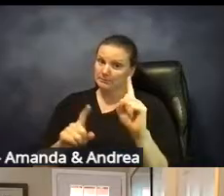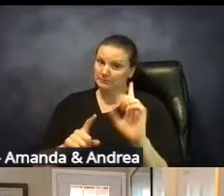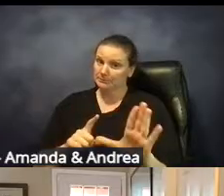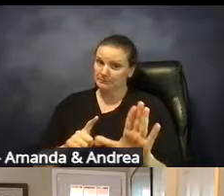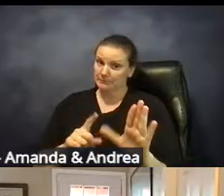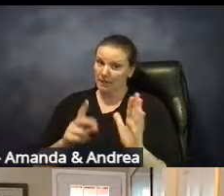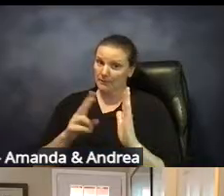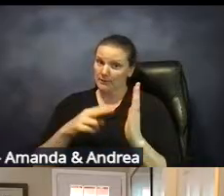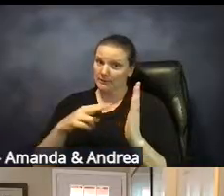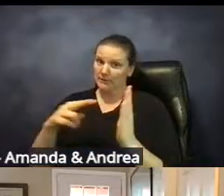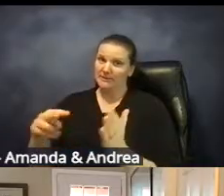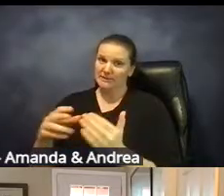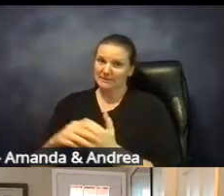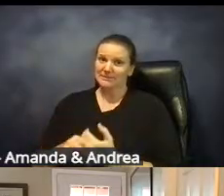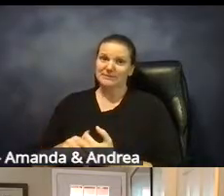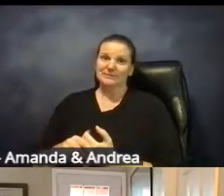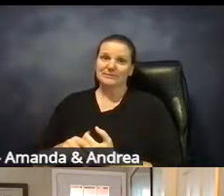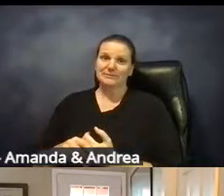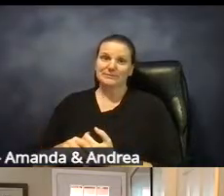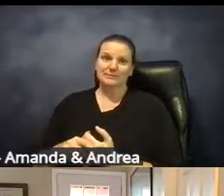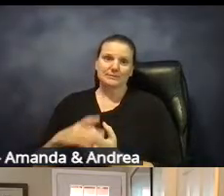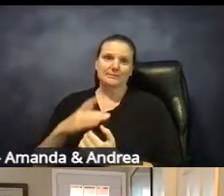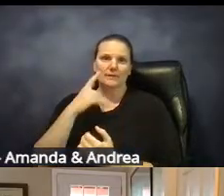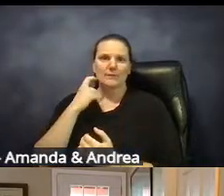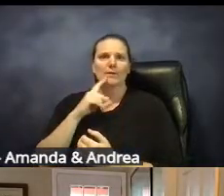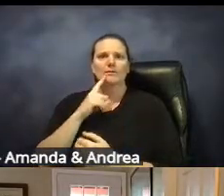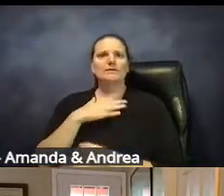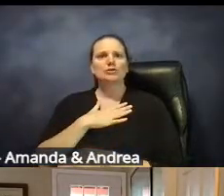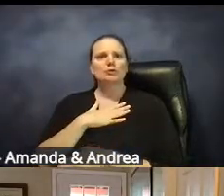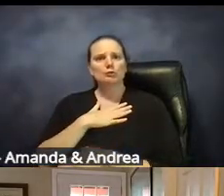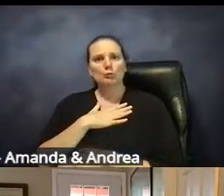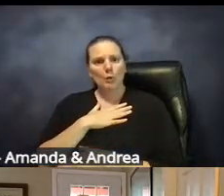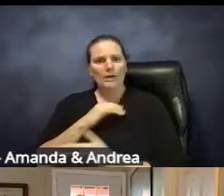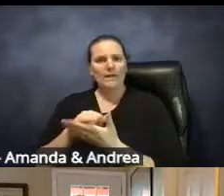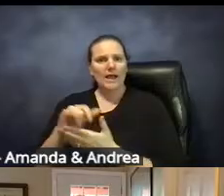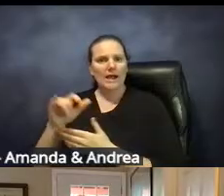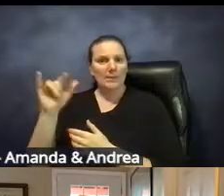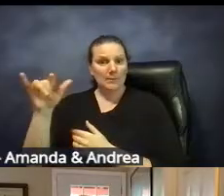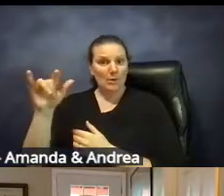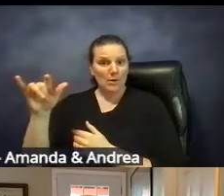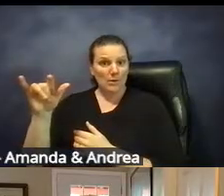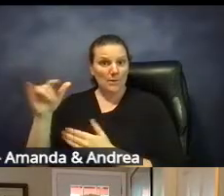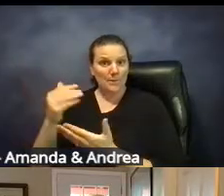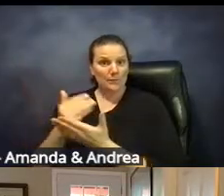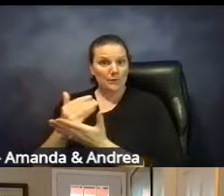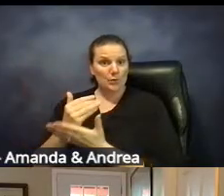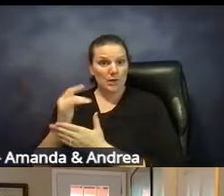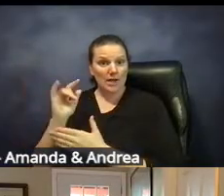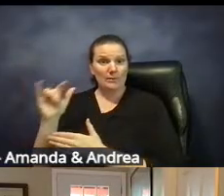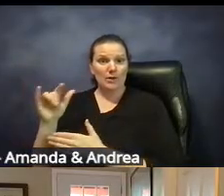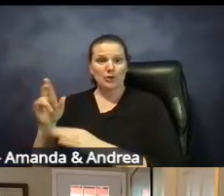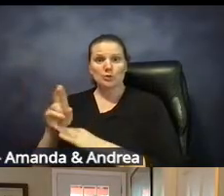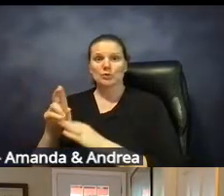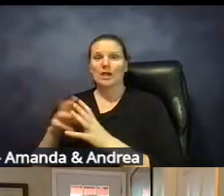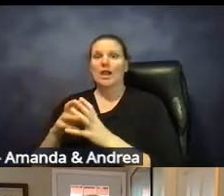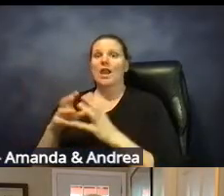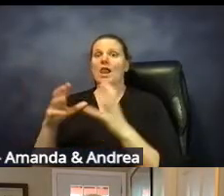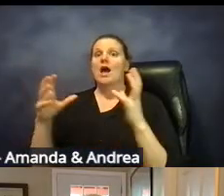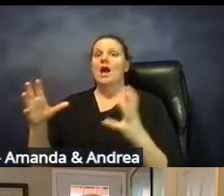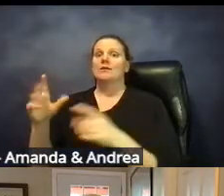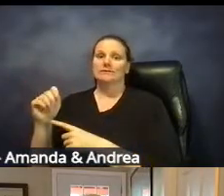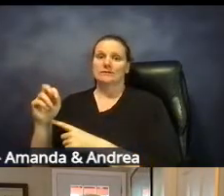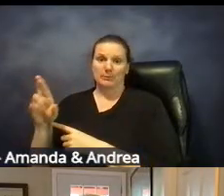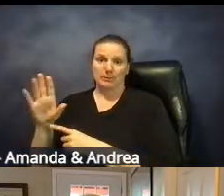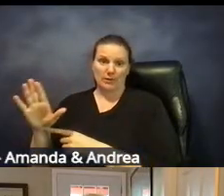read because I really enjoy their airport, the new airport, and they used a lot of timber in the design